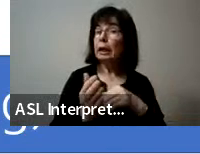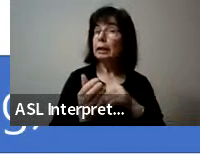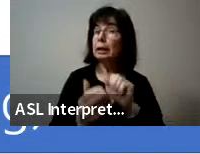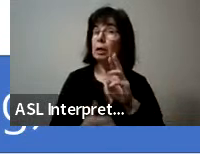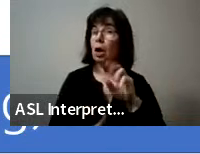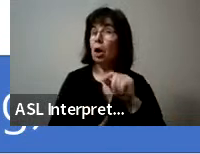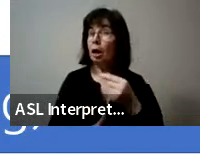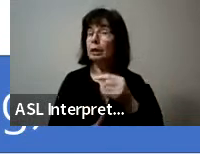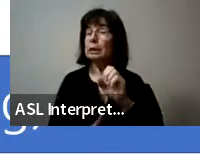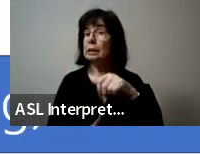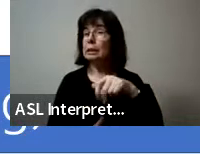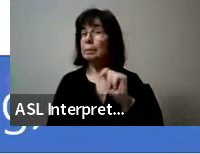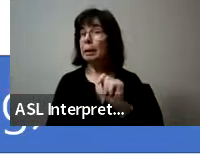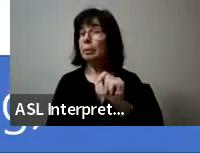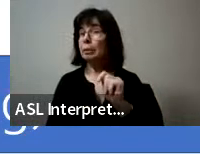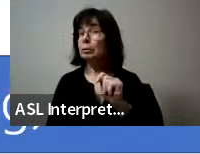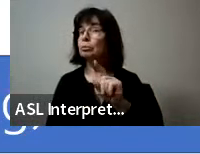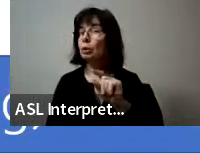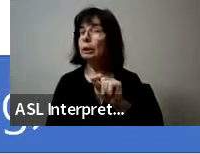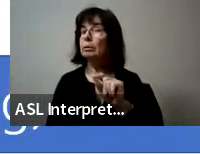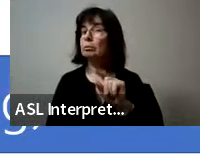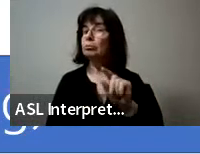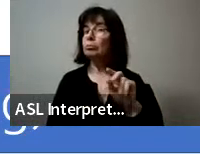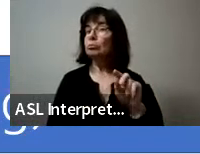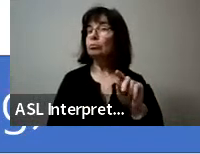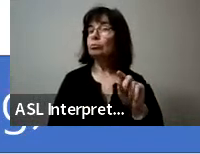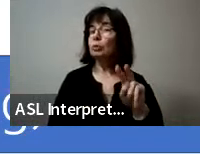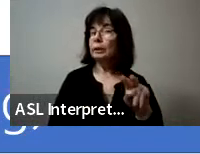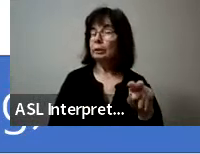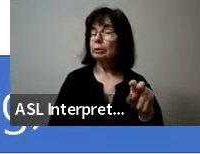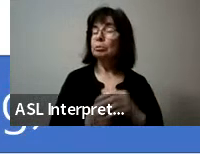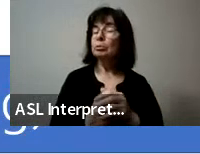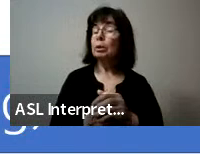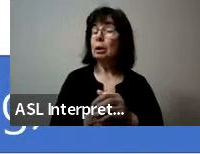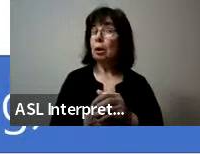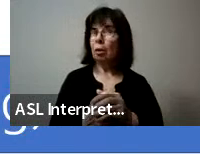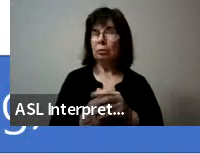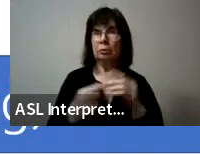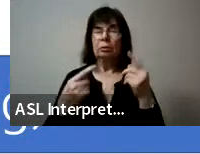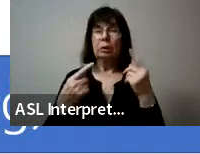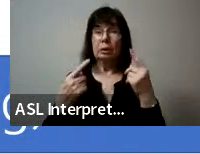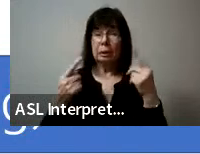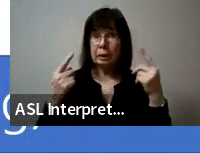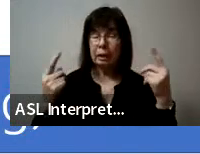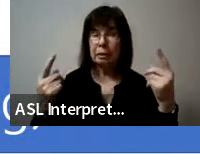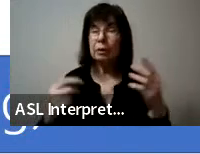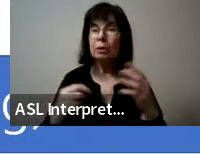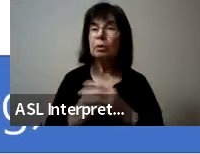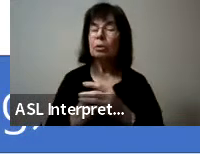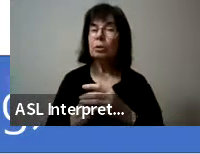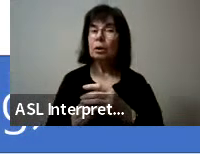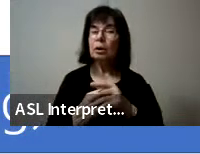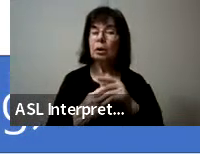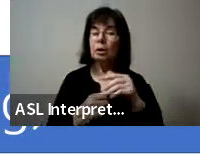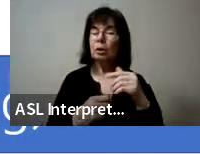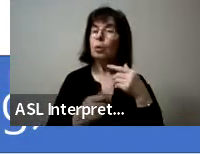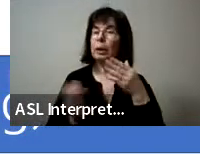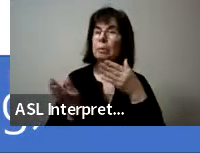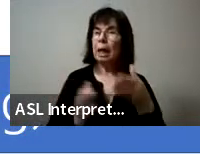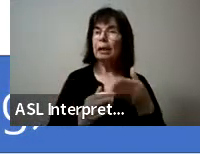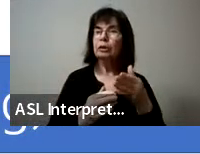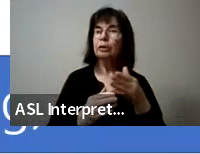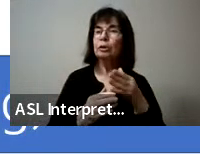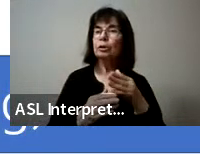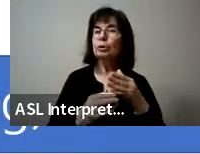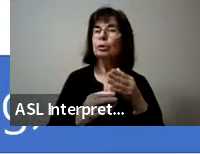and September of 2022. So with the success that we found with that campaign, we are planning to relaunch that